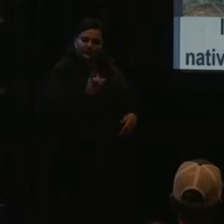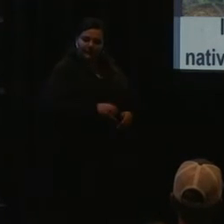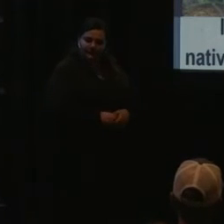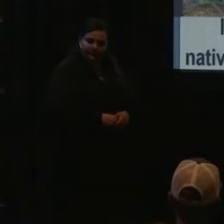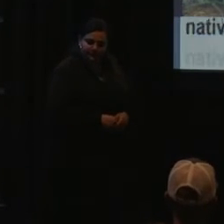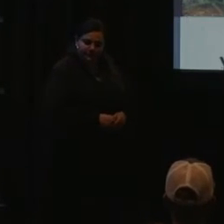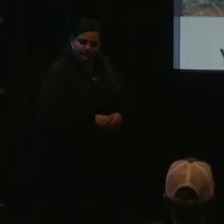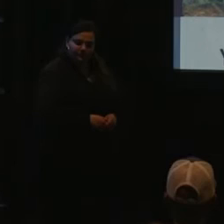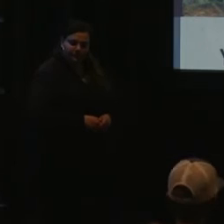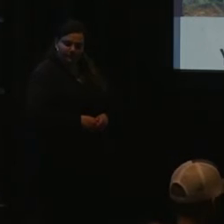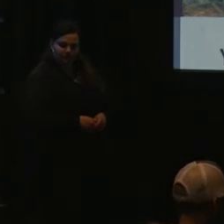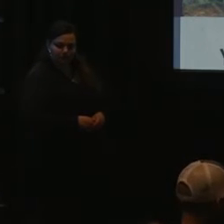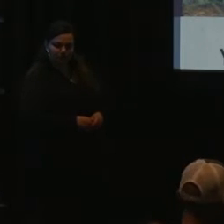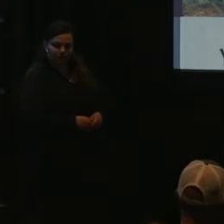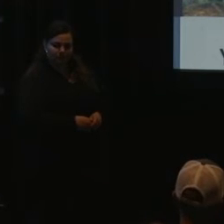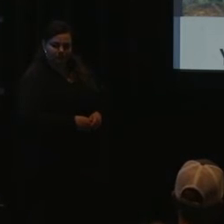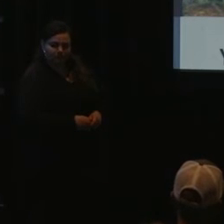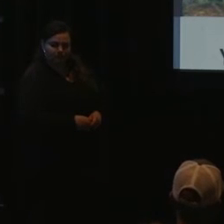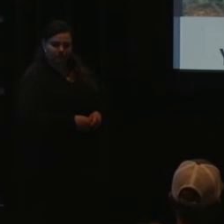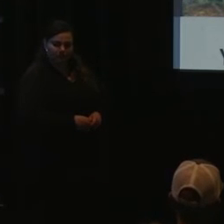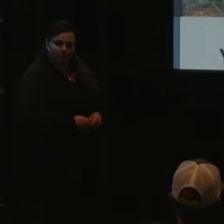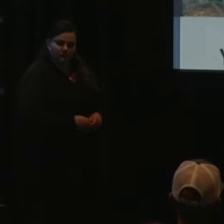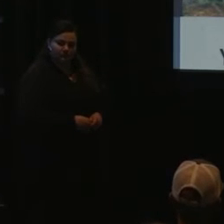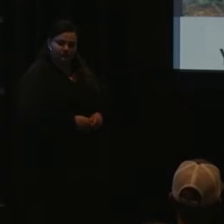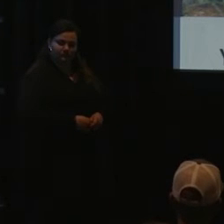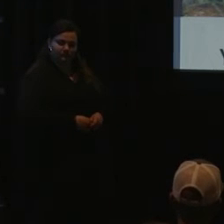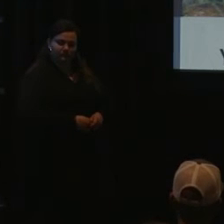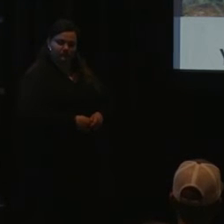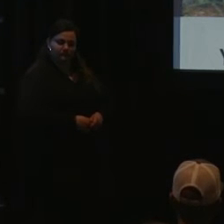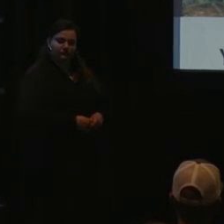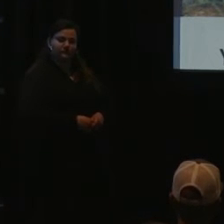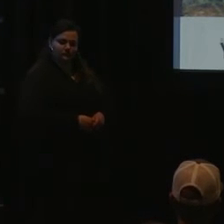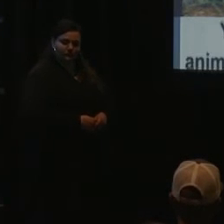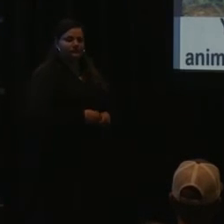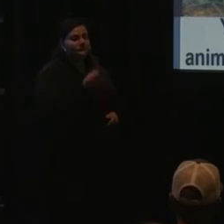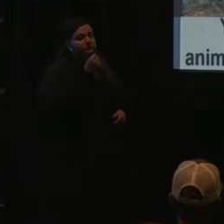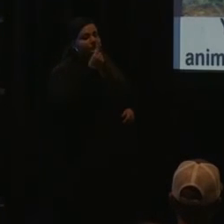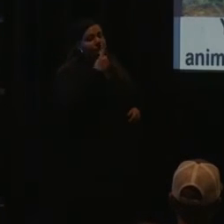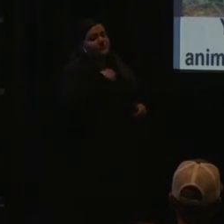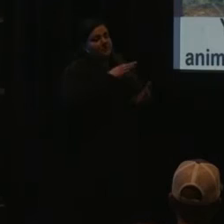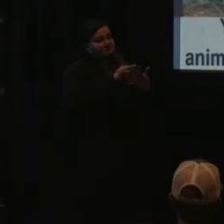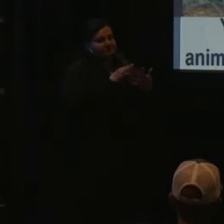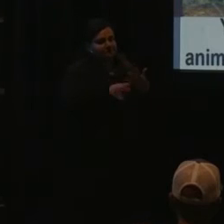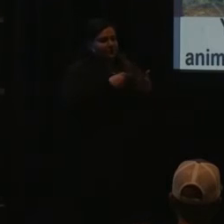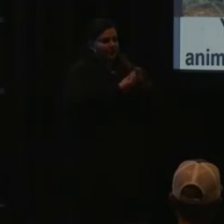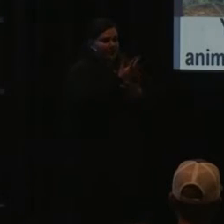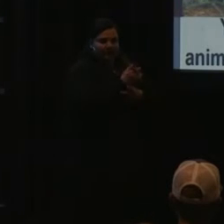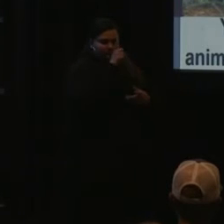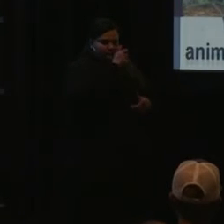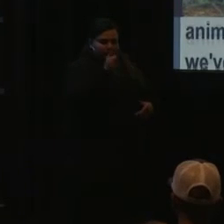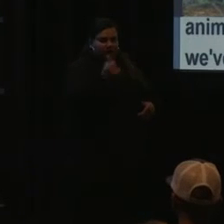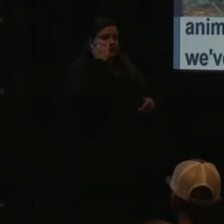You can choose plants to provide habitat for specific animals, such as the monarch butterfly. And in fact, we've